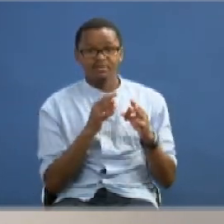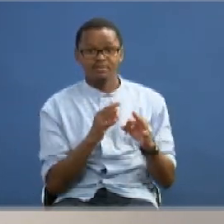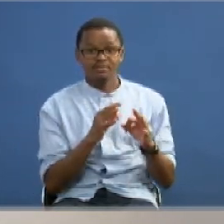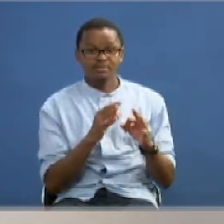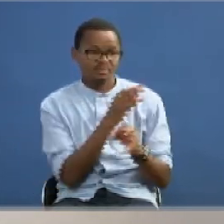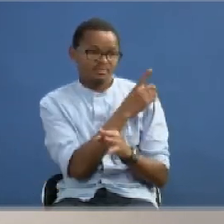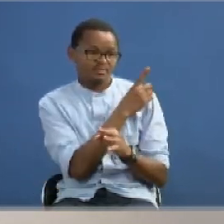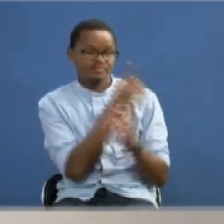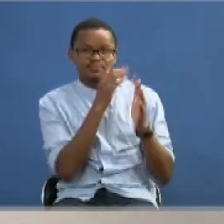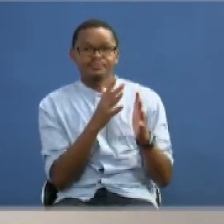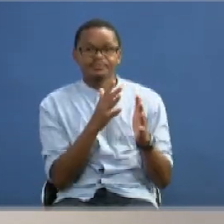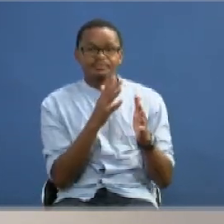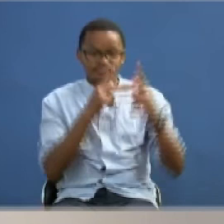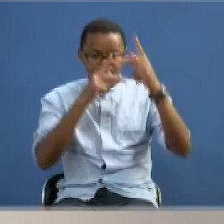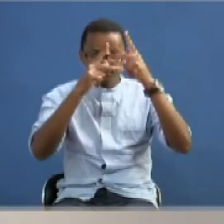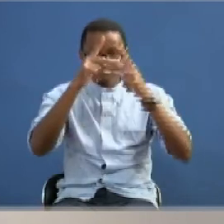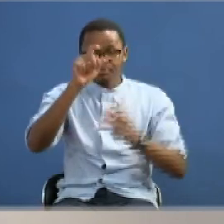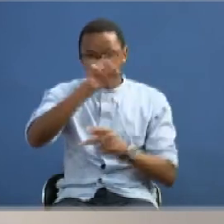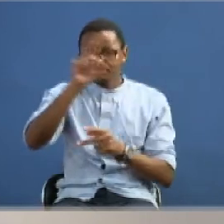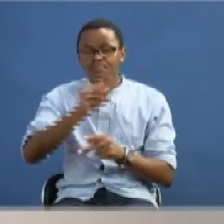I'm a doctor by profession, and therefore,